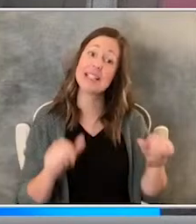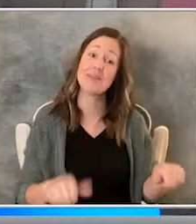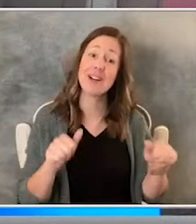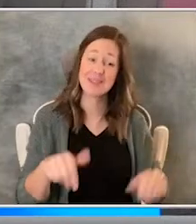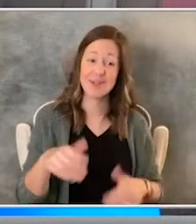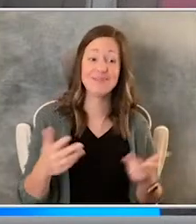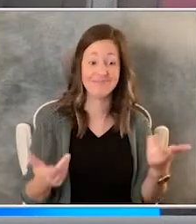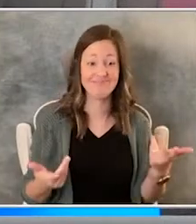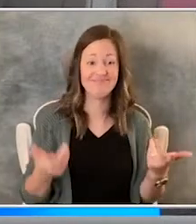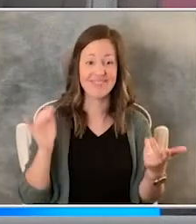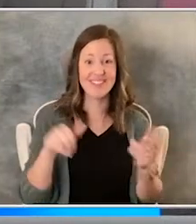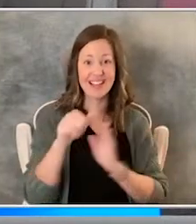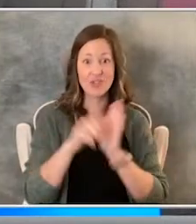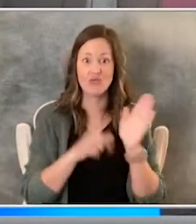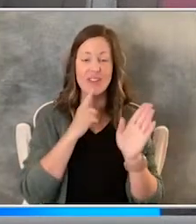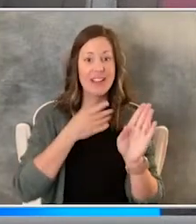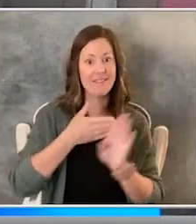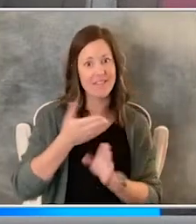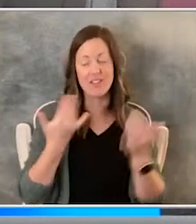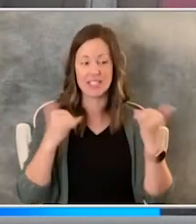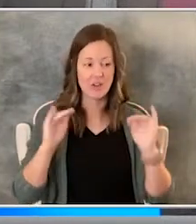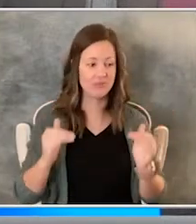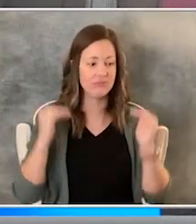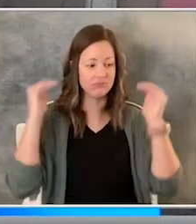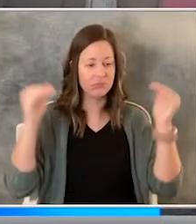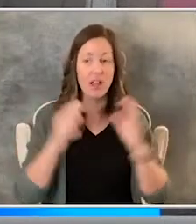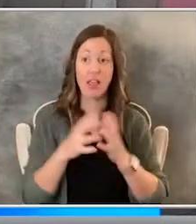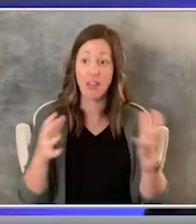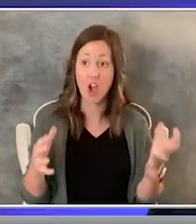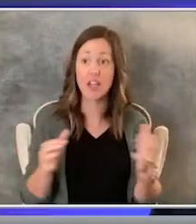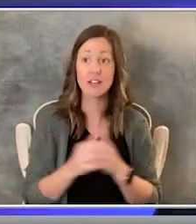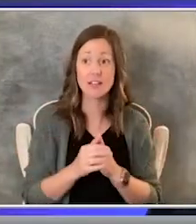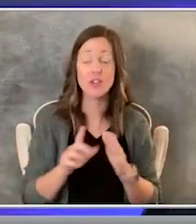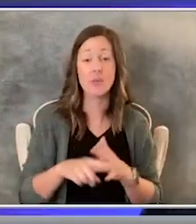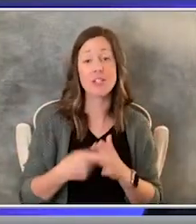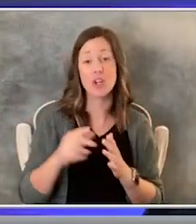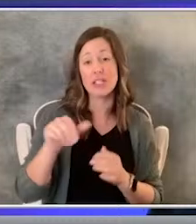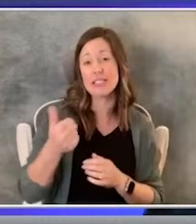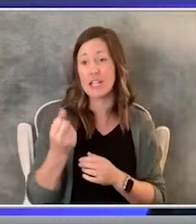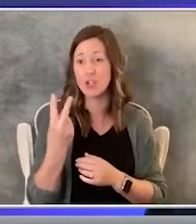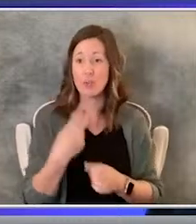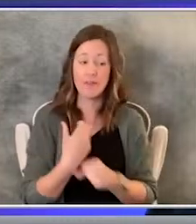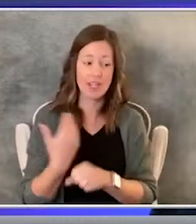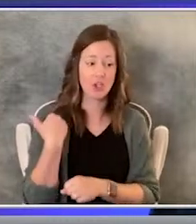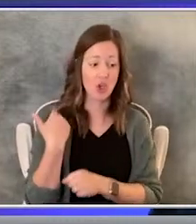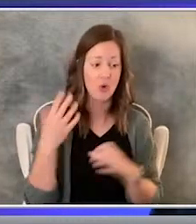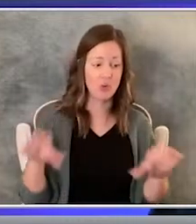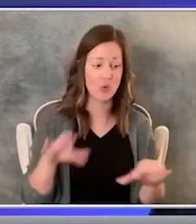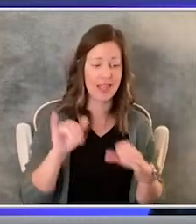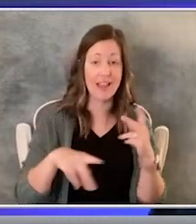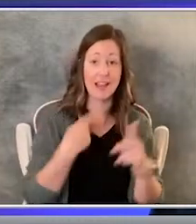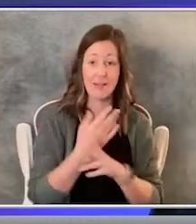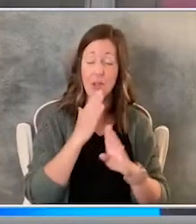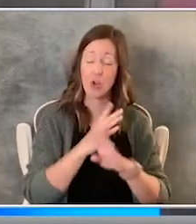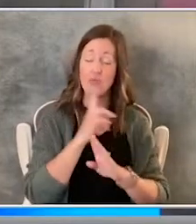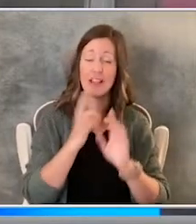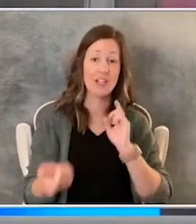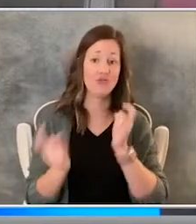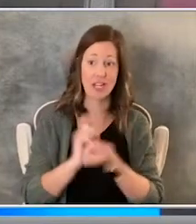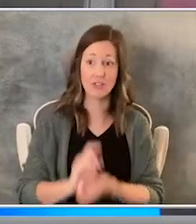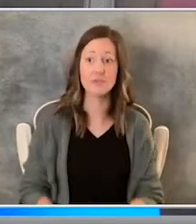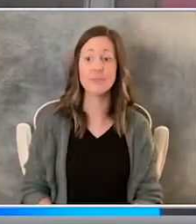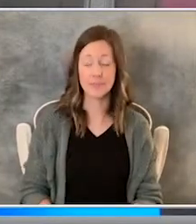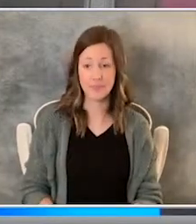and then rupture the heart? And so occasionally the muscle will, from a heart attack, it'll necrose,